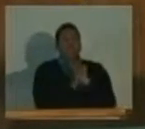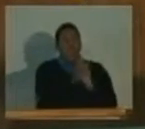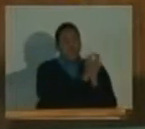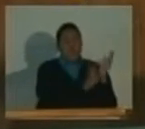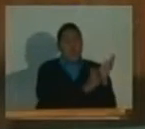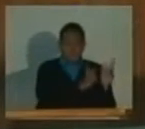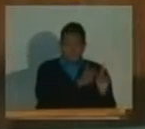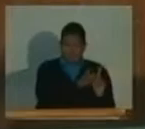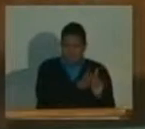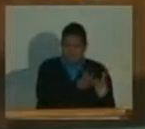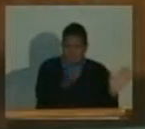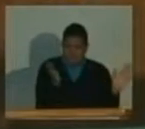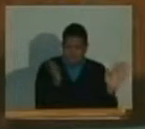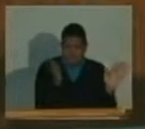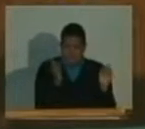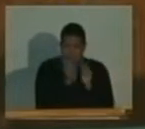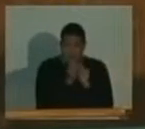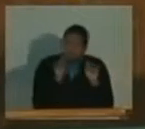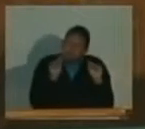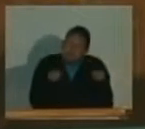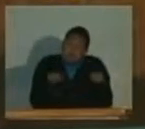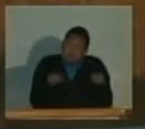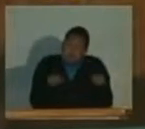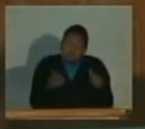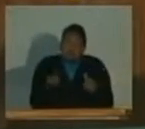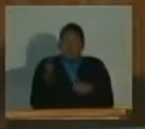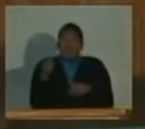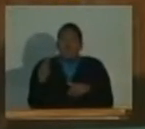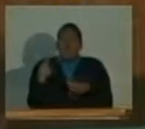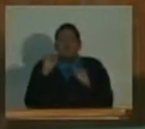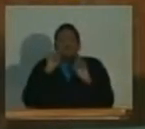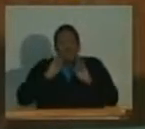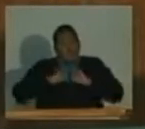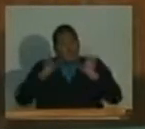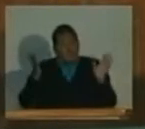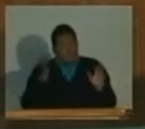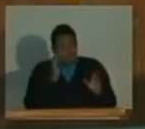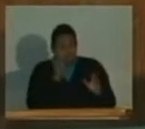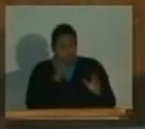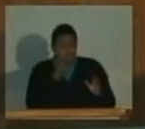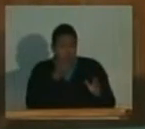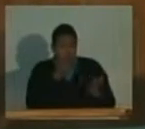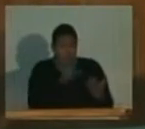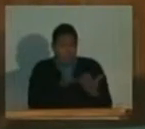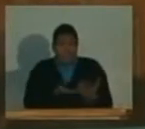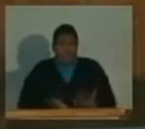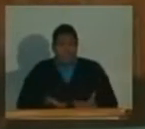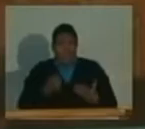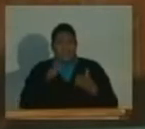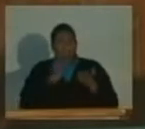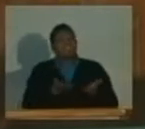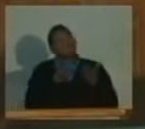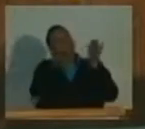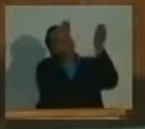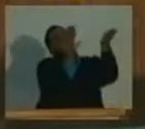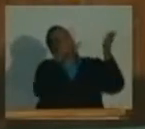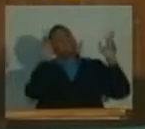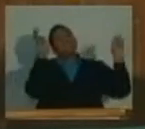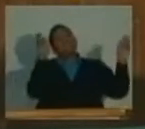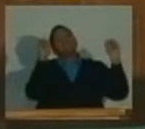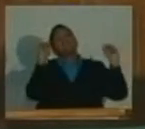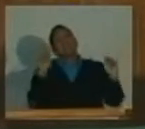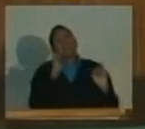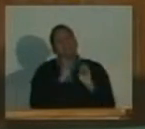bills with possible or obvious flaws and suggesting that the issue can